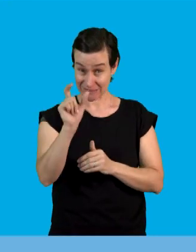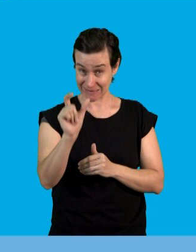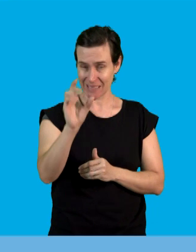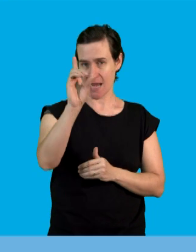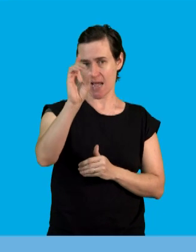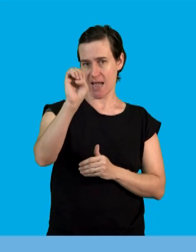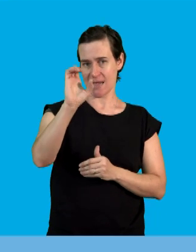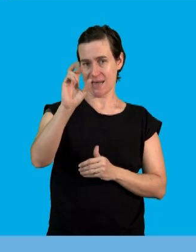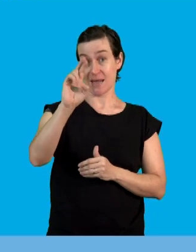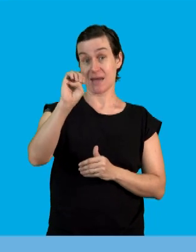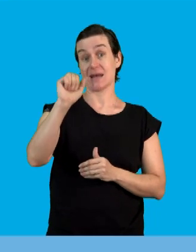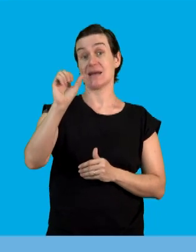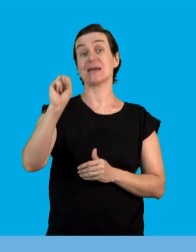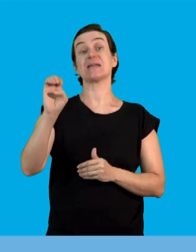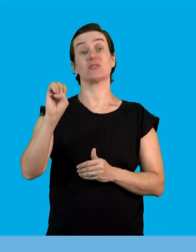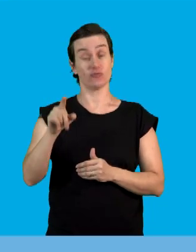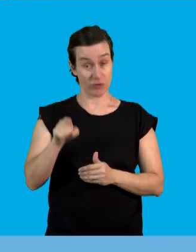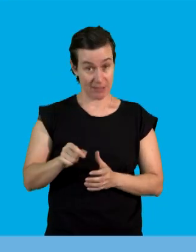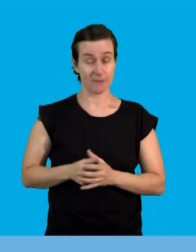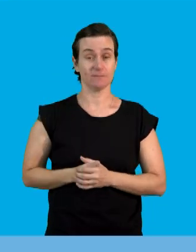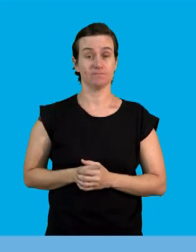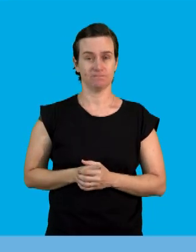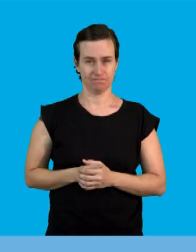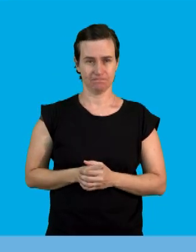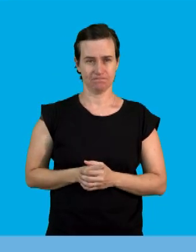decreasing intermolecular forces, we're going to start by the